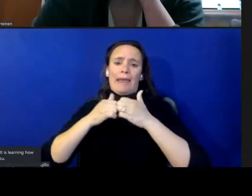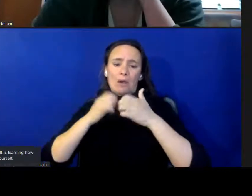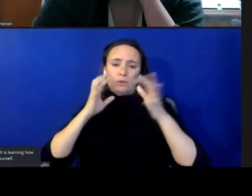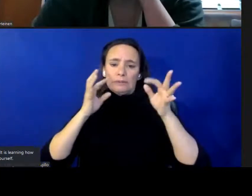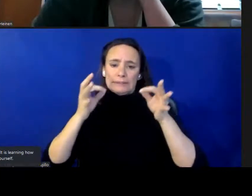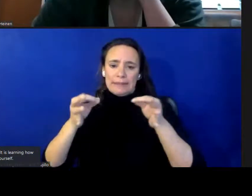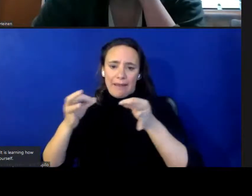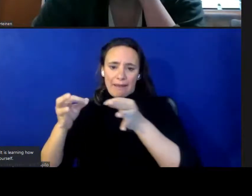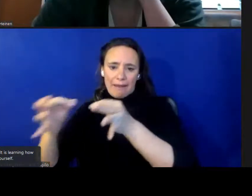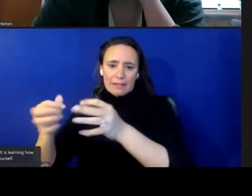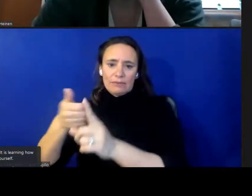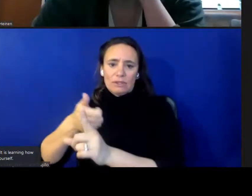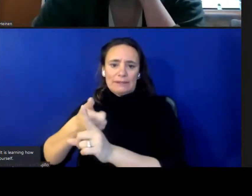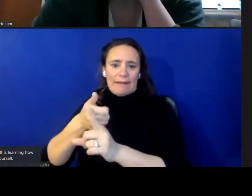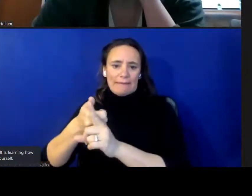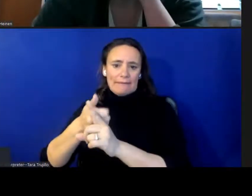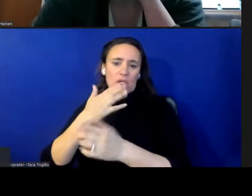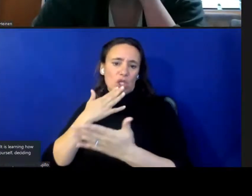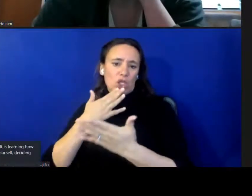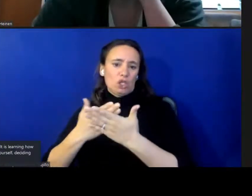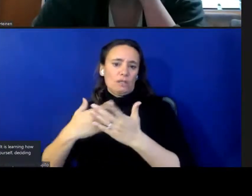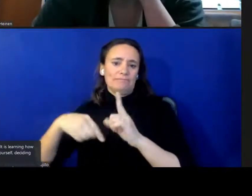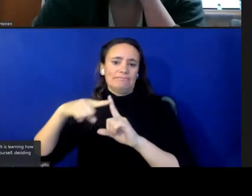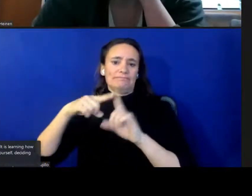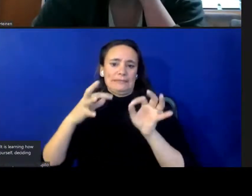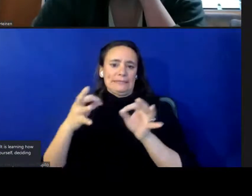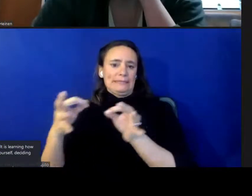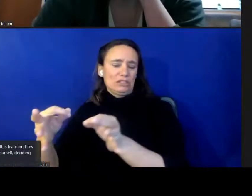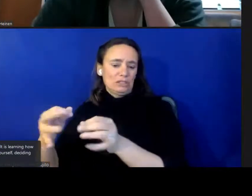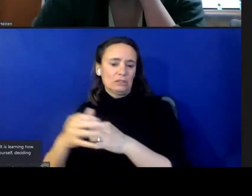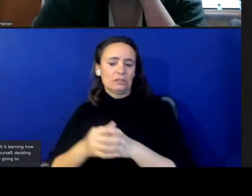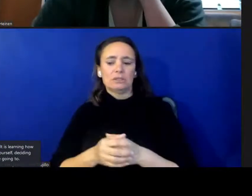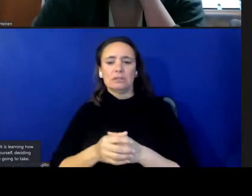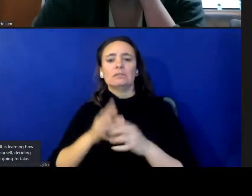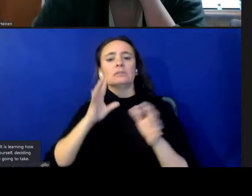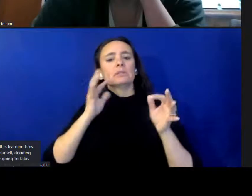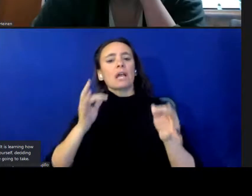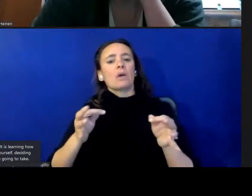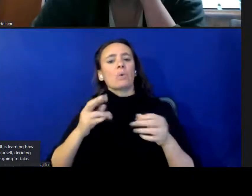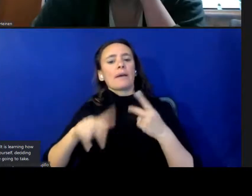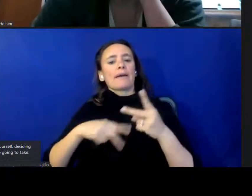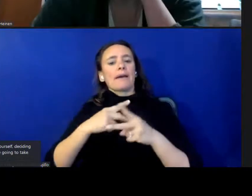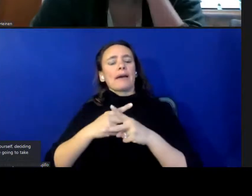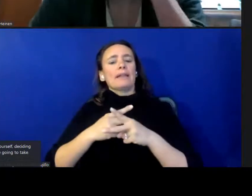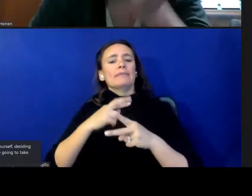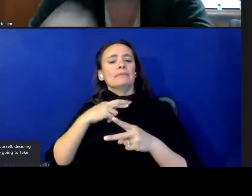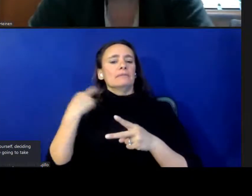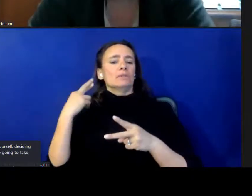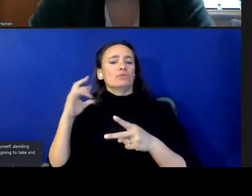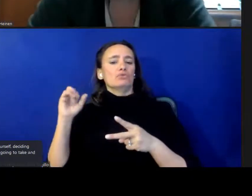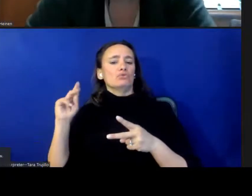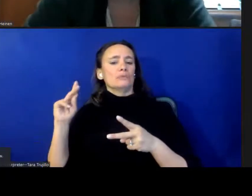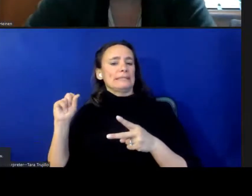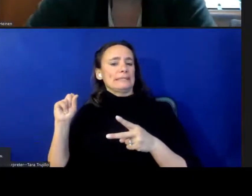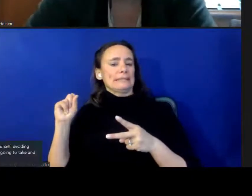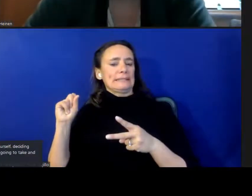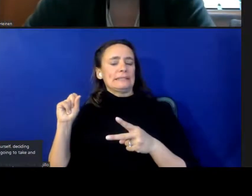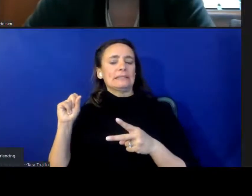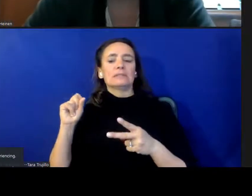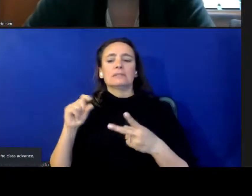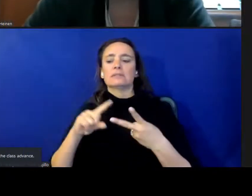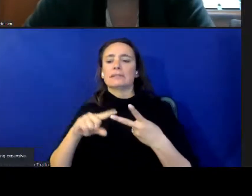yourself, deciding for yourself what risks you're going to take, and you know, experiencing